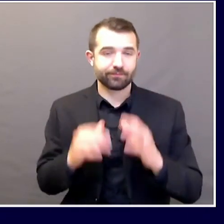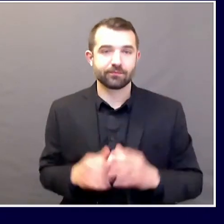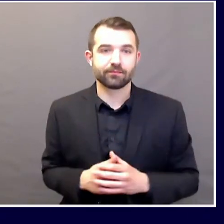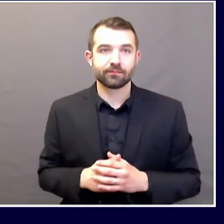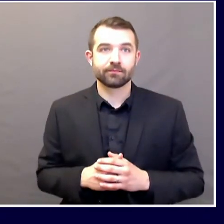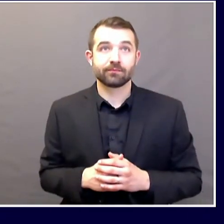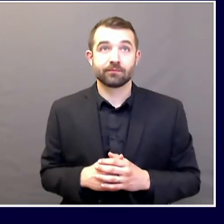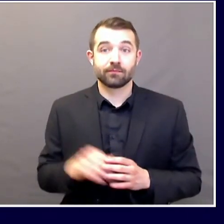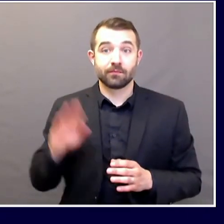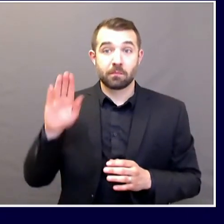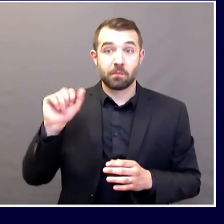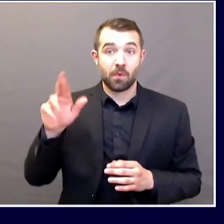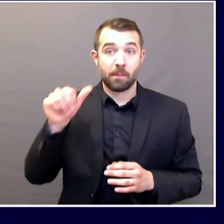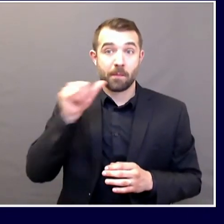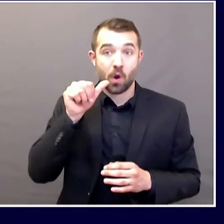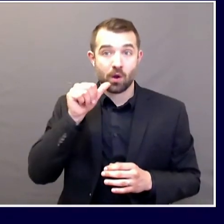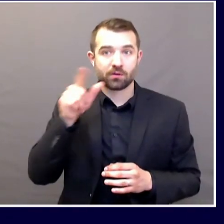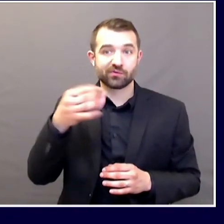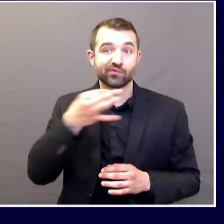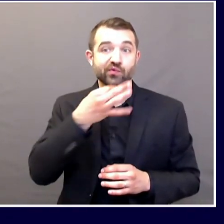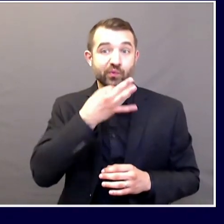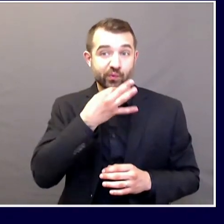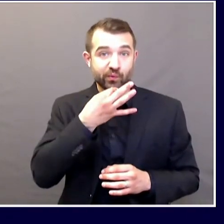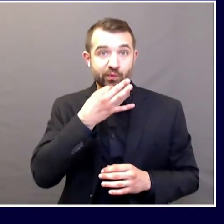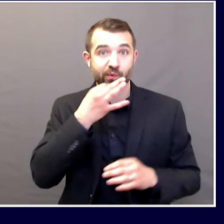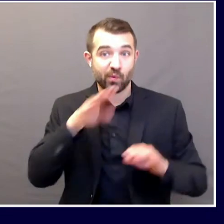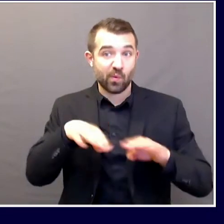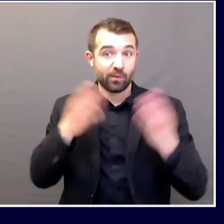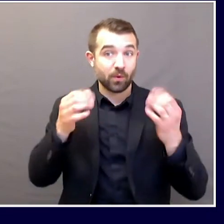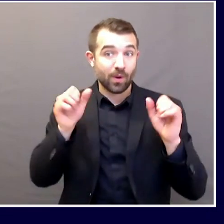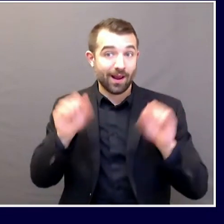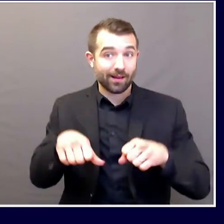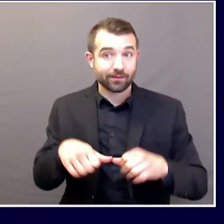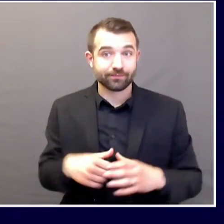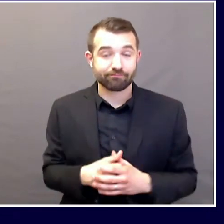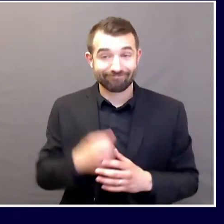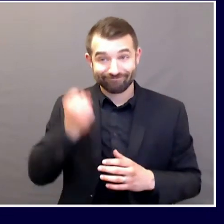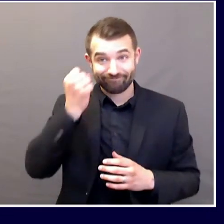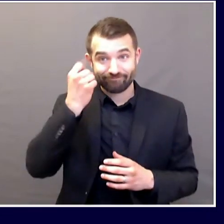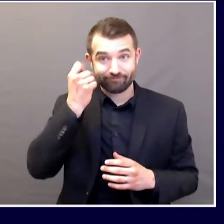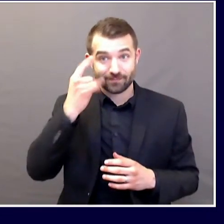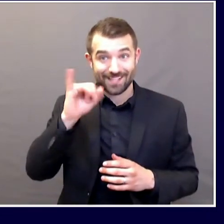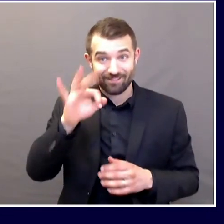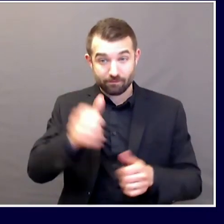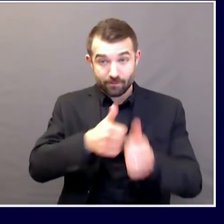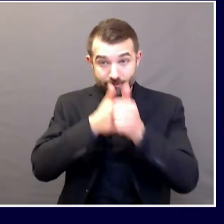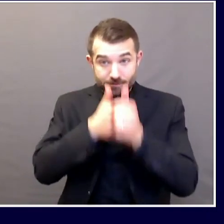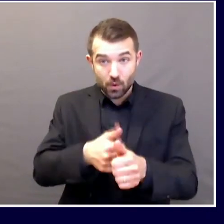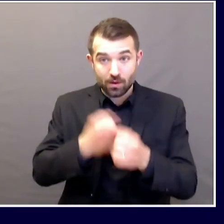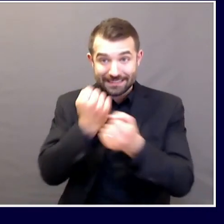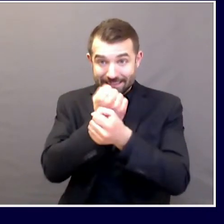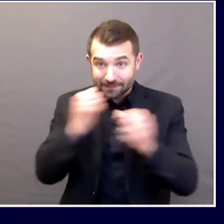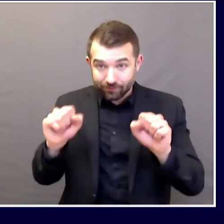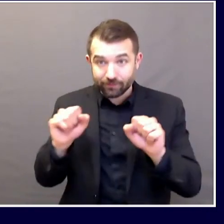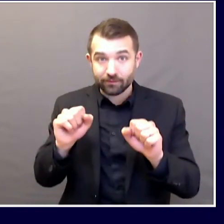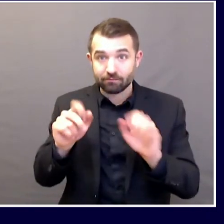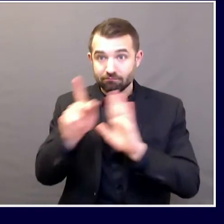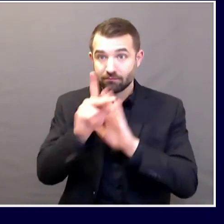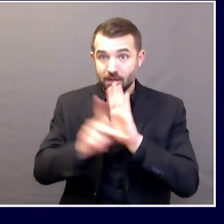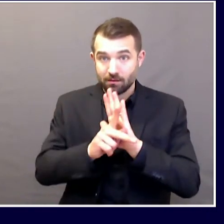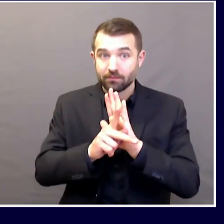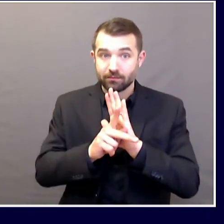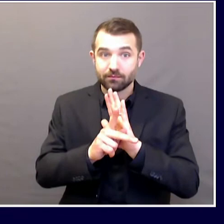soon, they are slated for reopening with safety measures in place. So it's not the bar of St. Patrick's